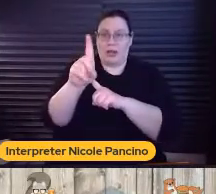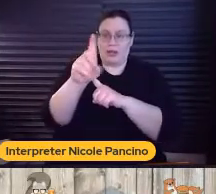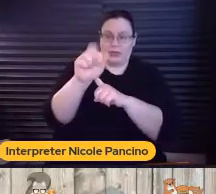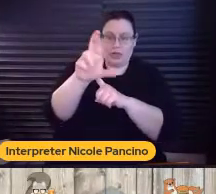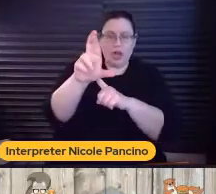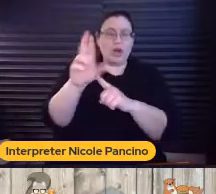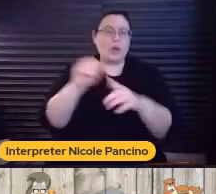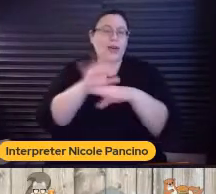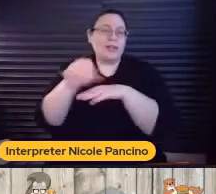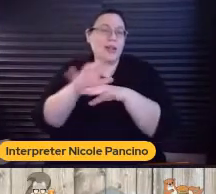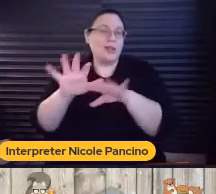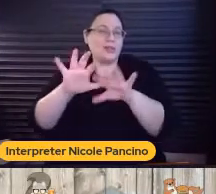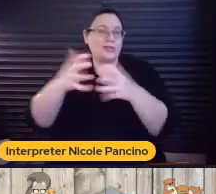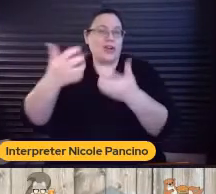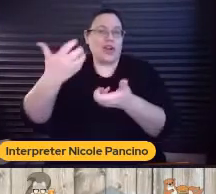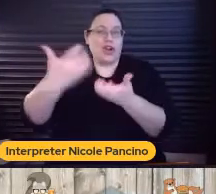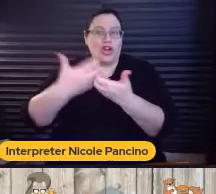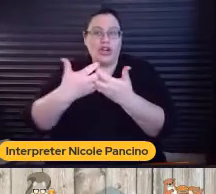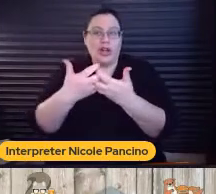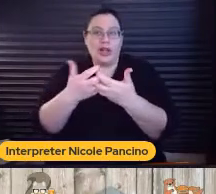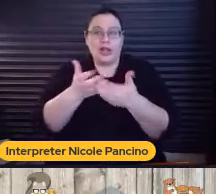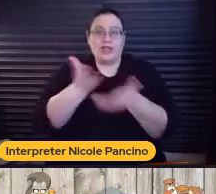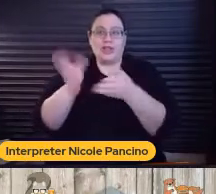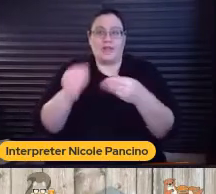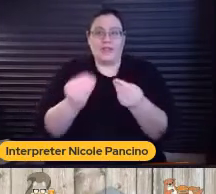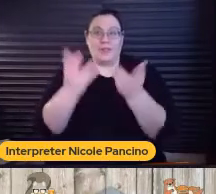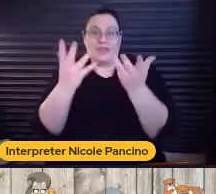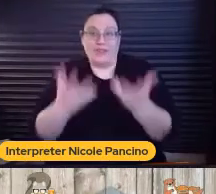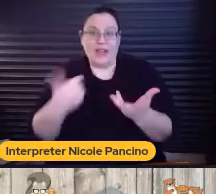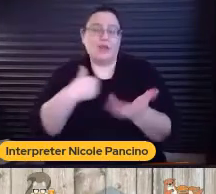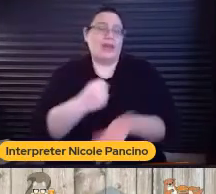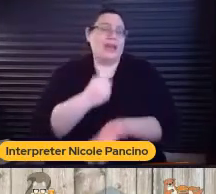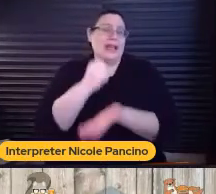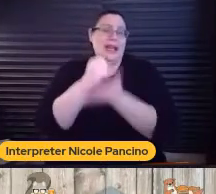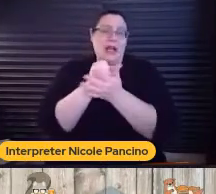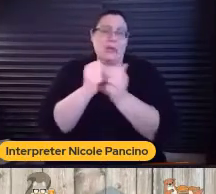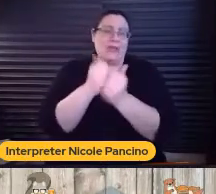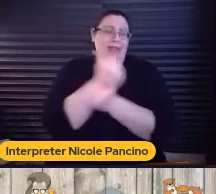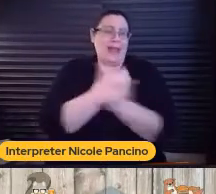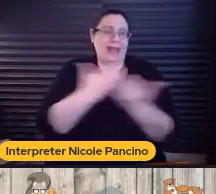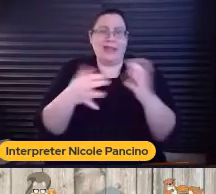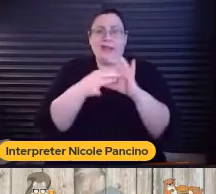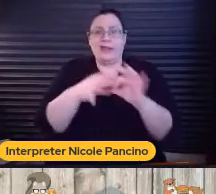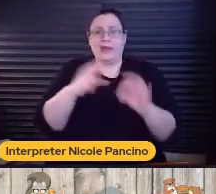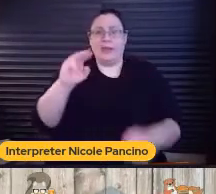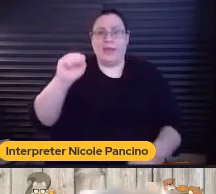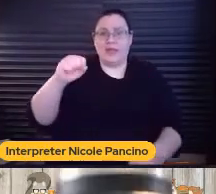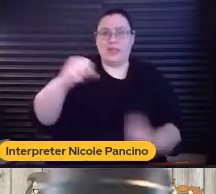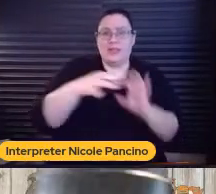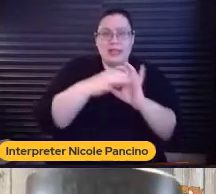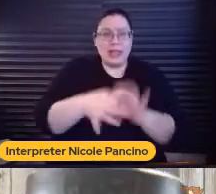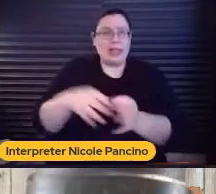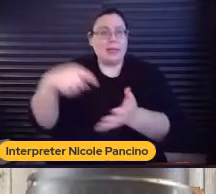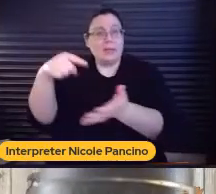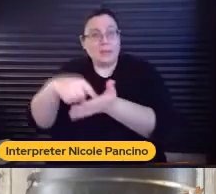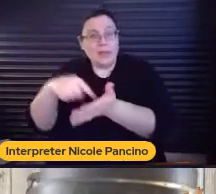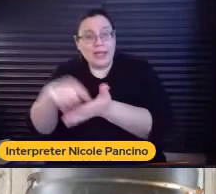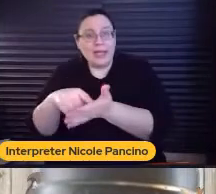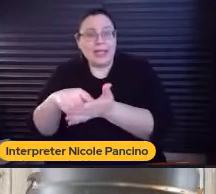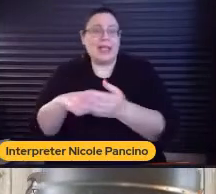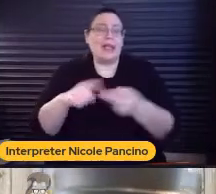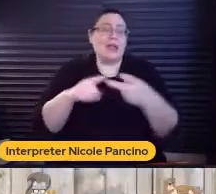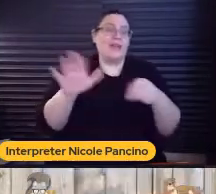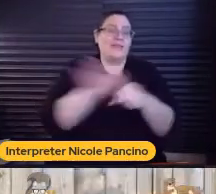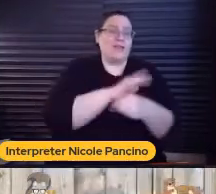an AWS managed service provider. So we can help with anything that's AWS related, and that's from billing to full management of